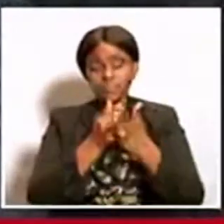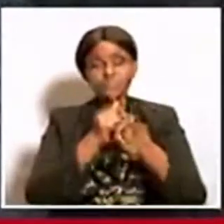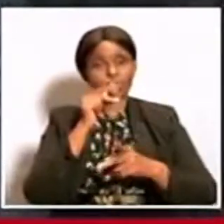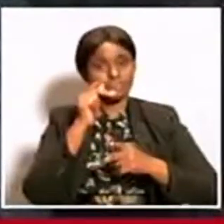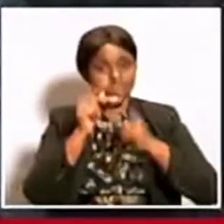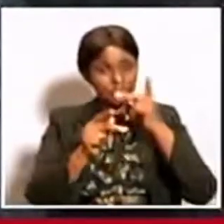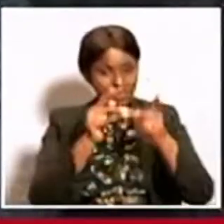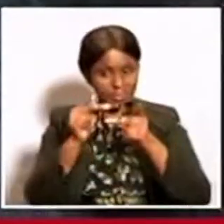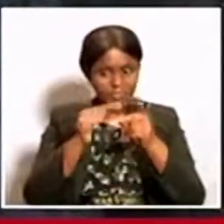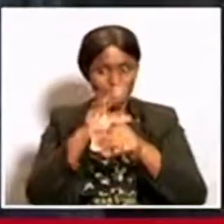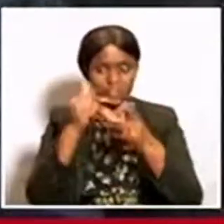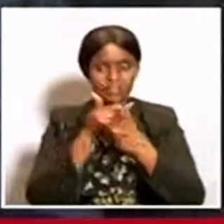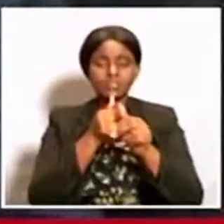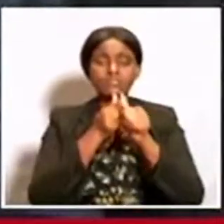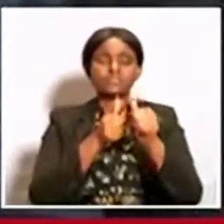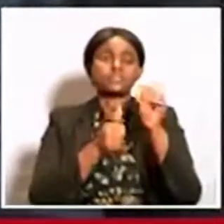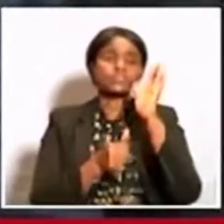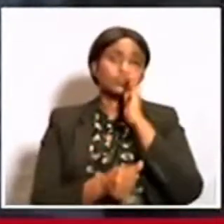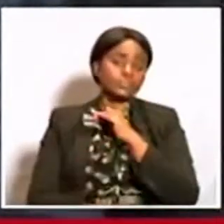processes were followed.